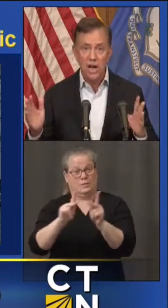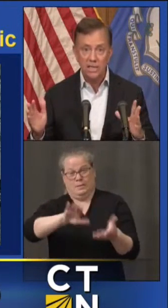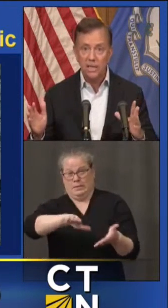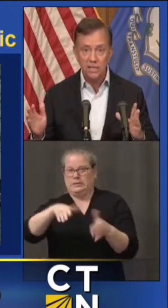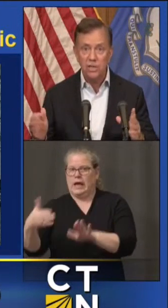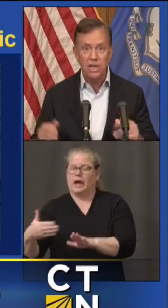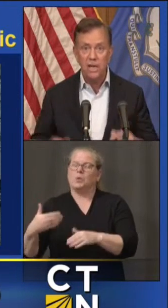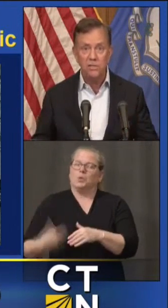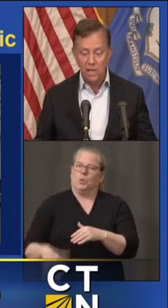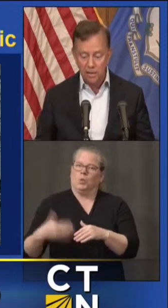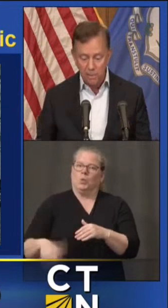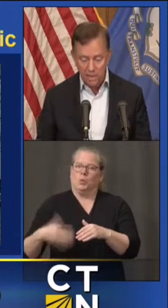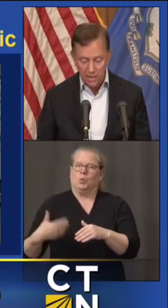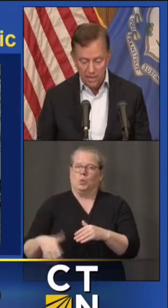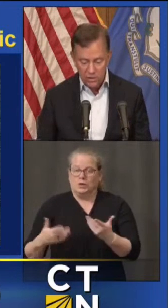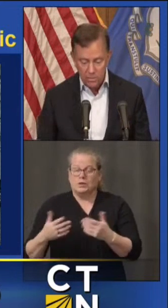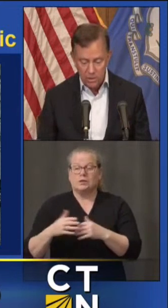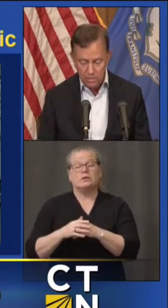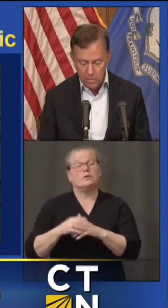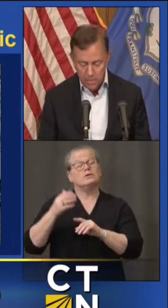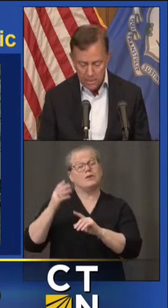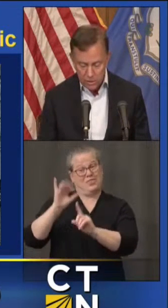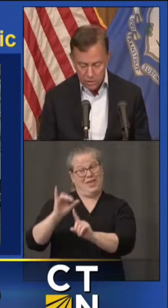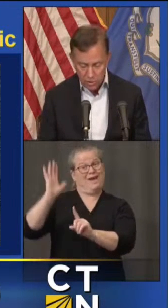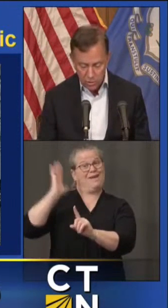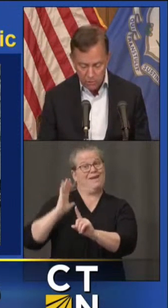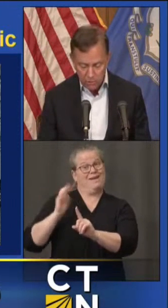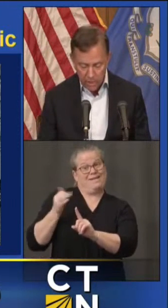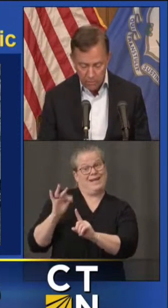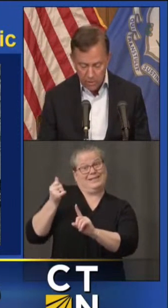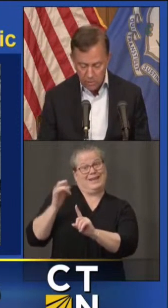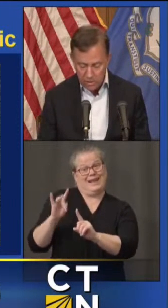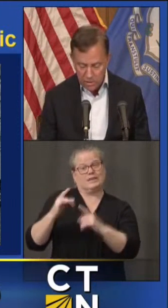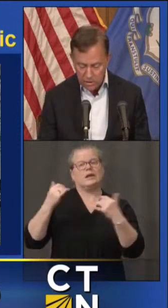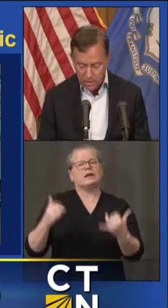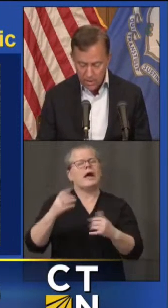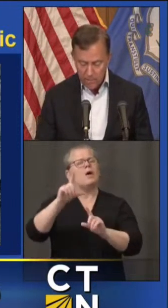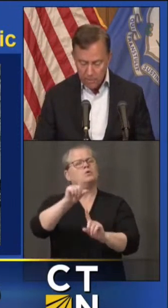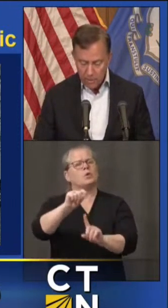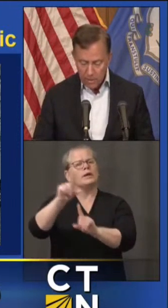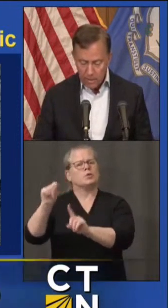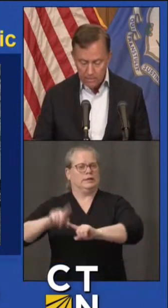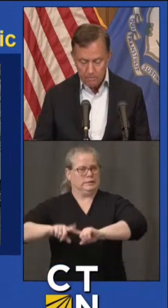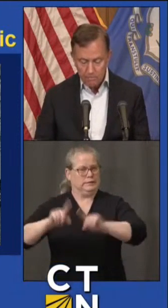not 1918, but I think some of the messages you heard from that were interesting.